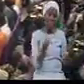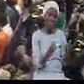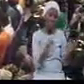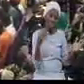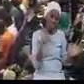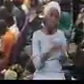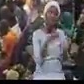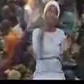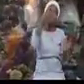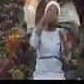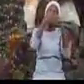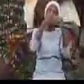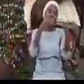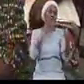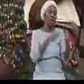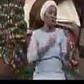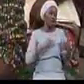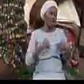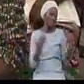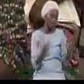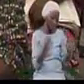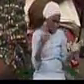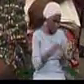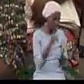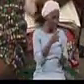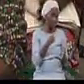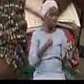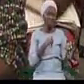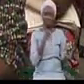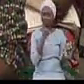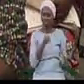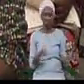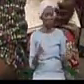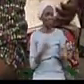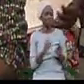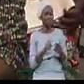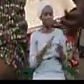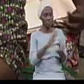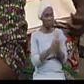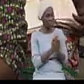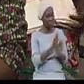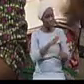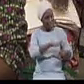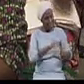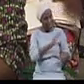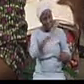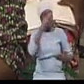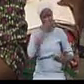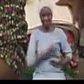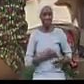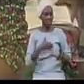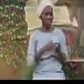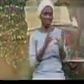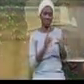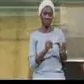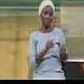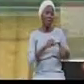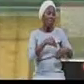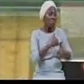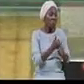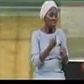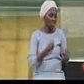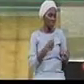before thee, and I'm no more worthy to be called thy son. Make me as one of